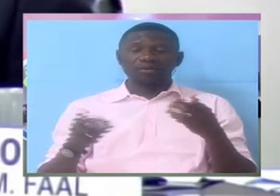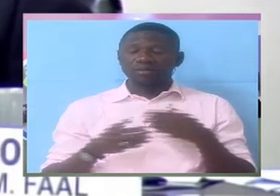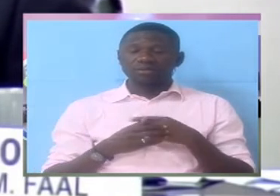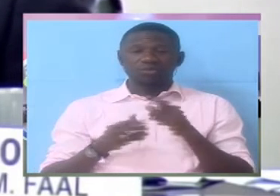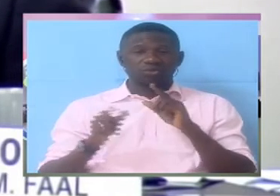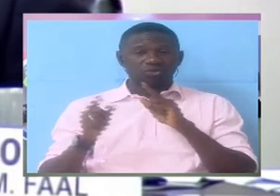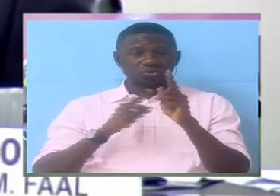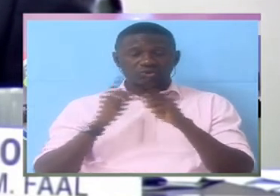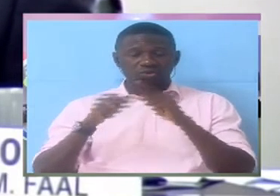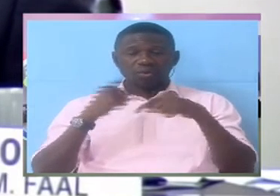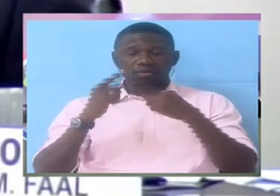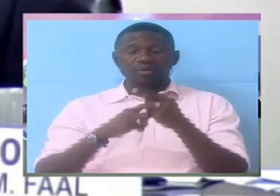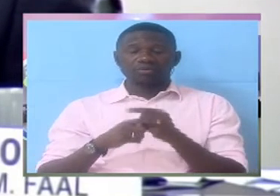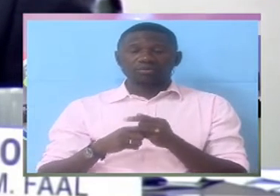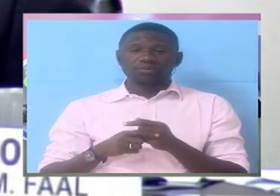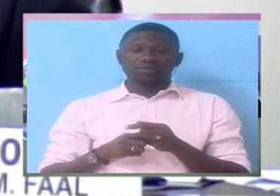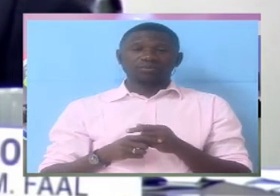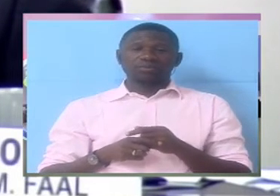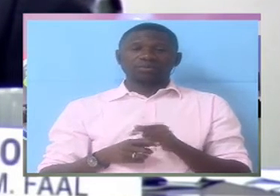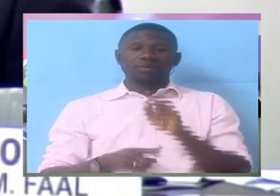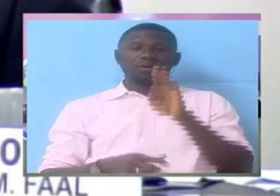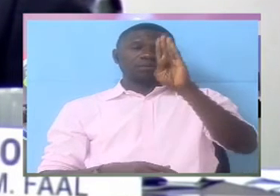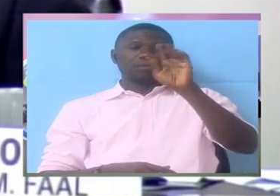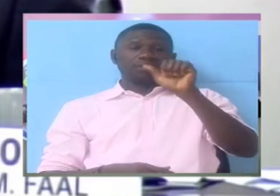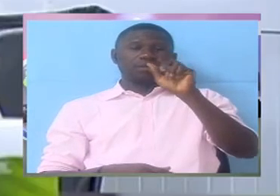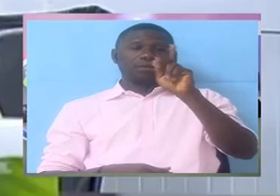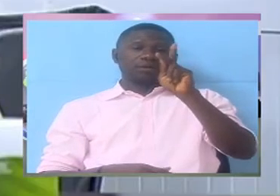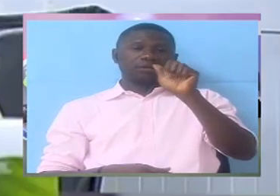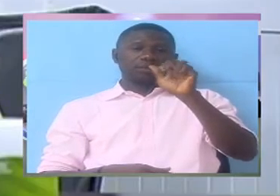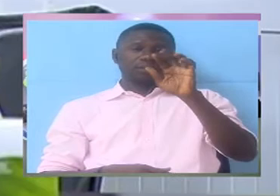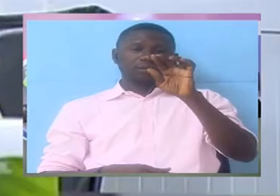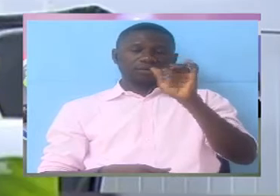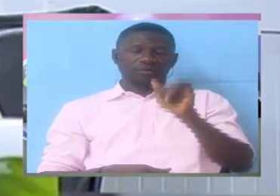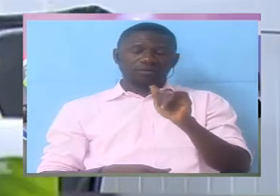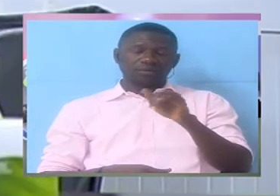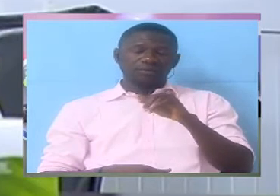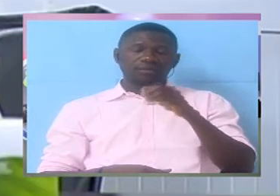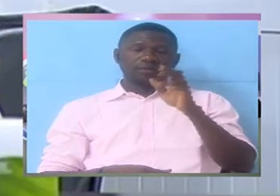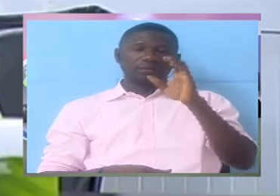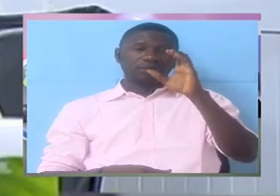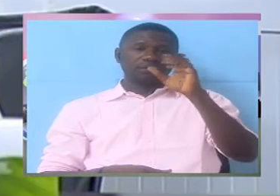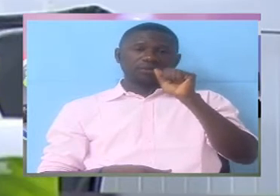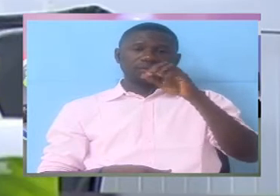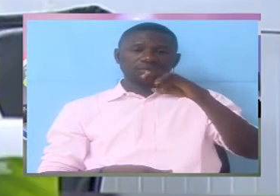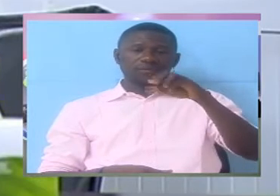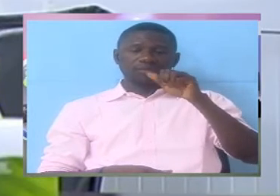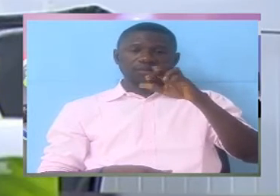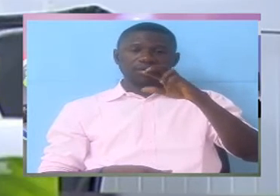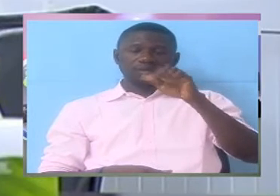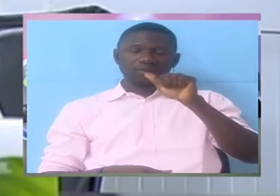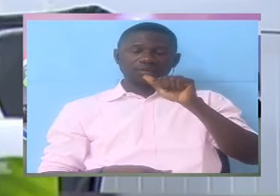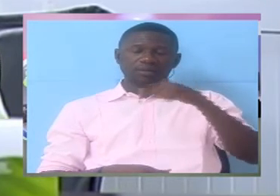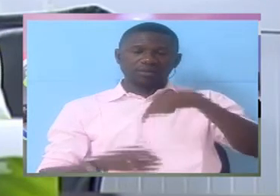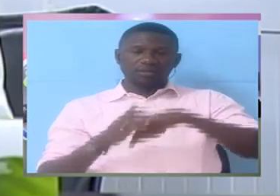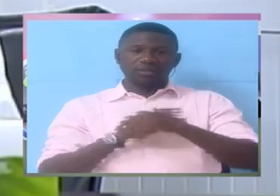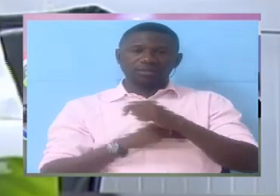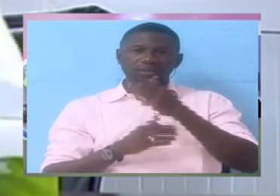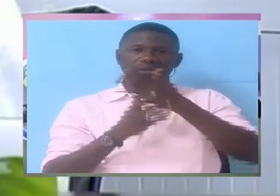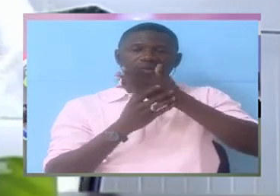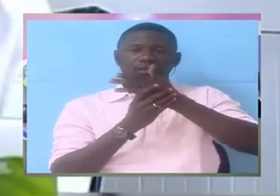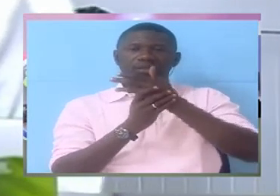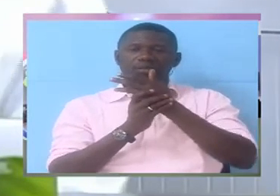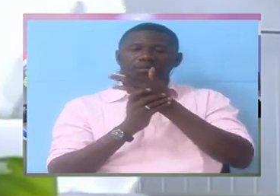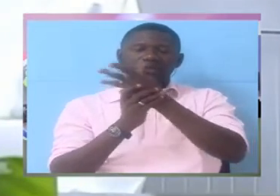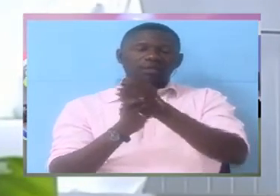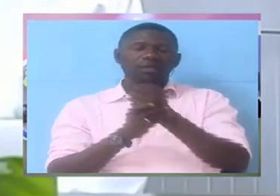Jamale Bijel. Bakari Kamara in 1995. Bakari Kamara 1995 sangokon. Bakari Kamara. Bakari